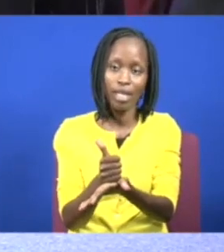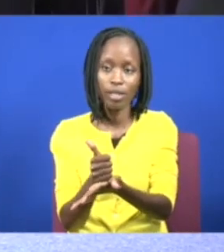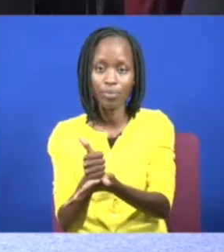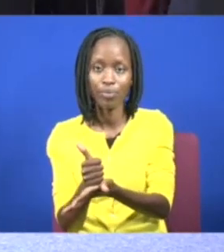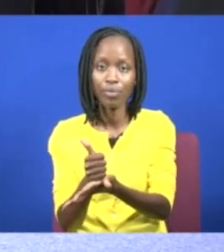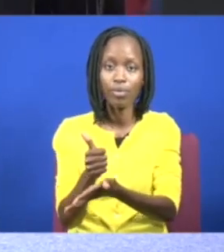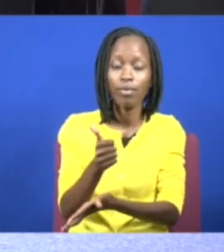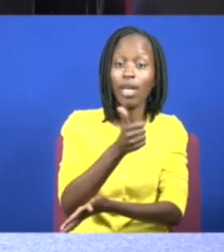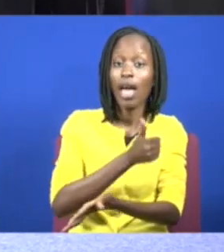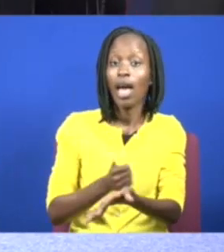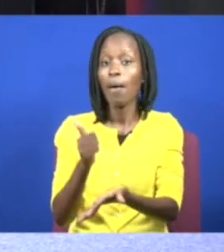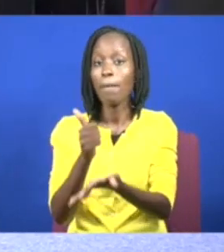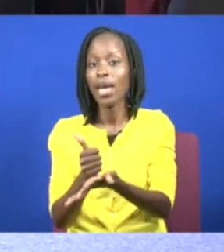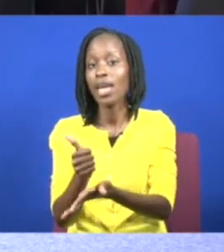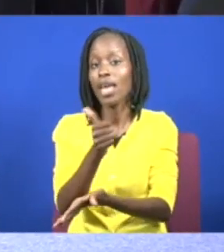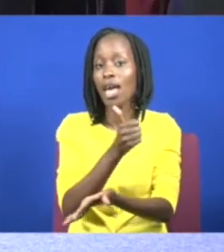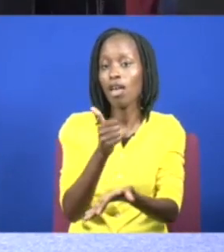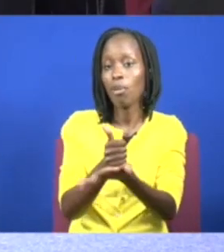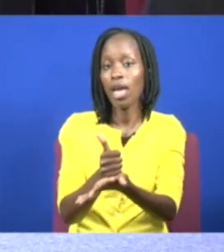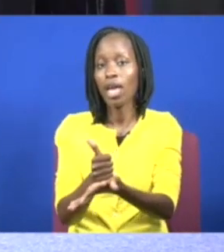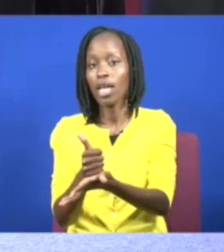amen, amen,